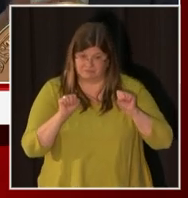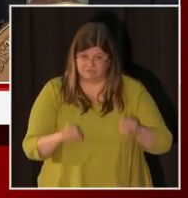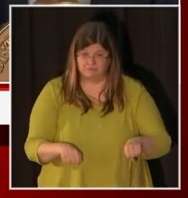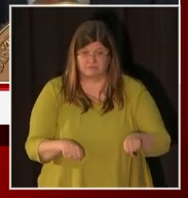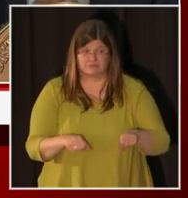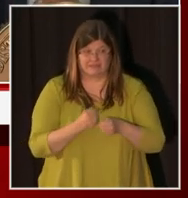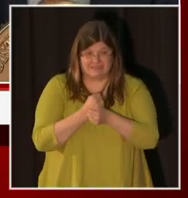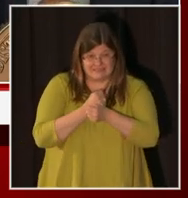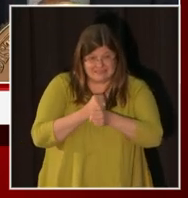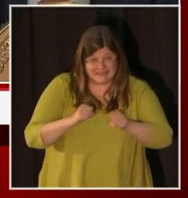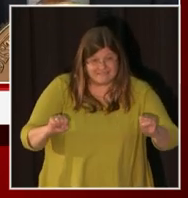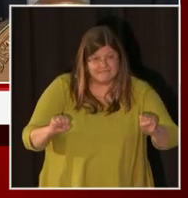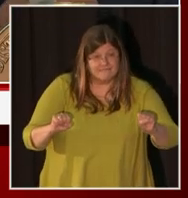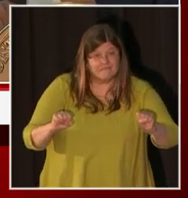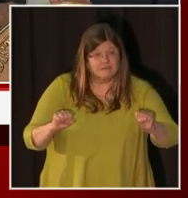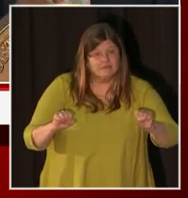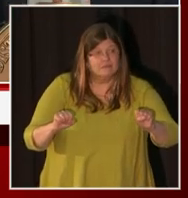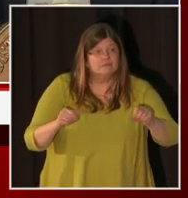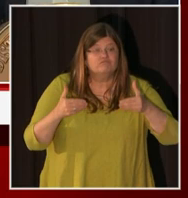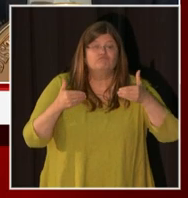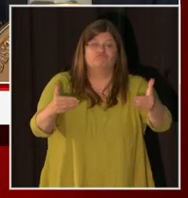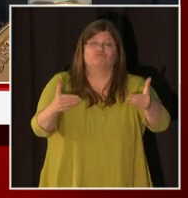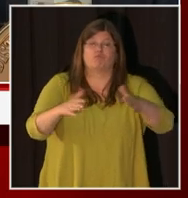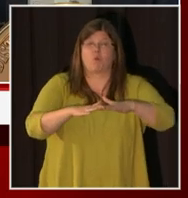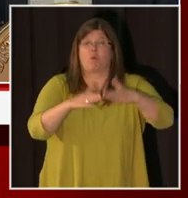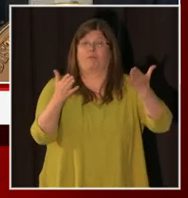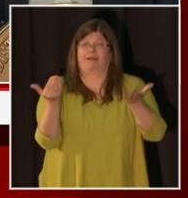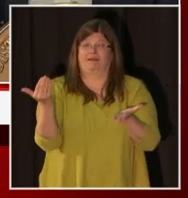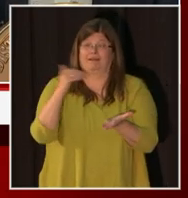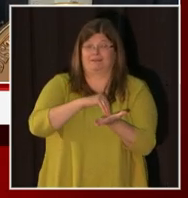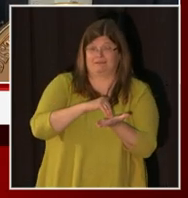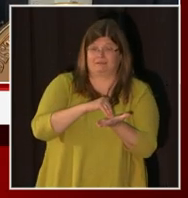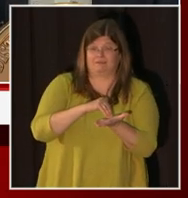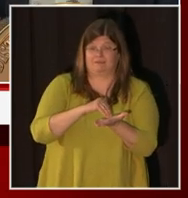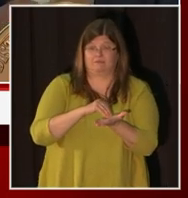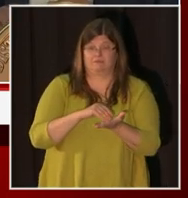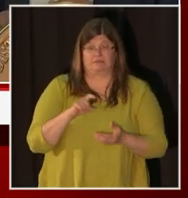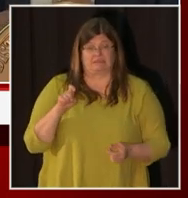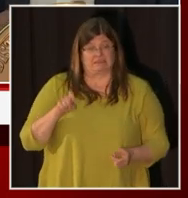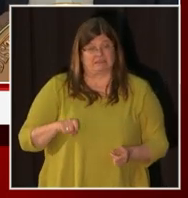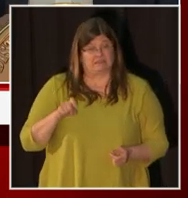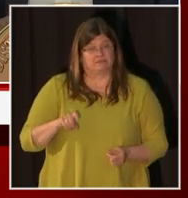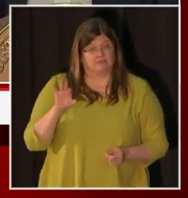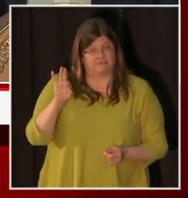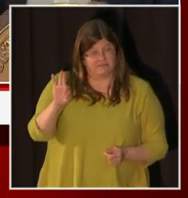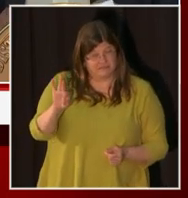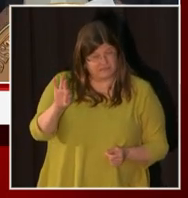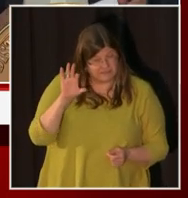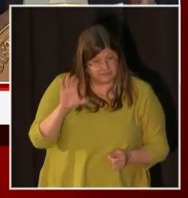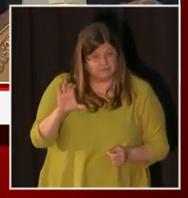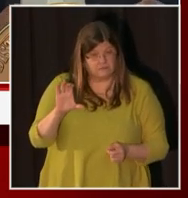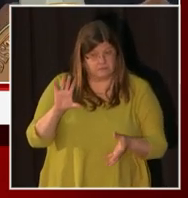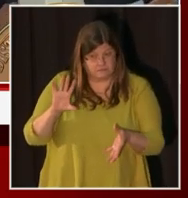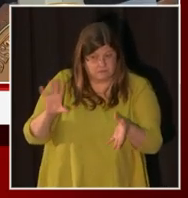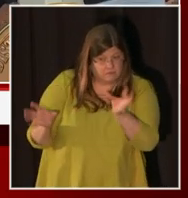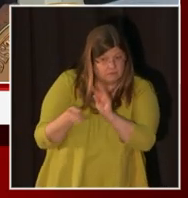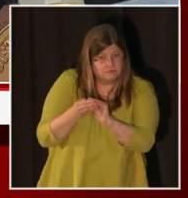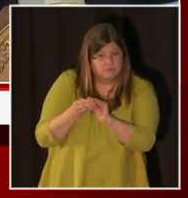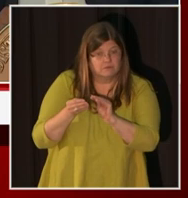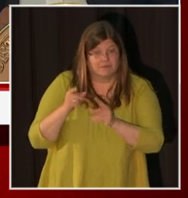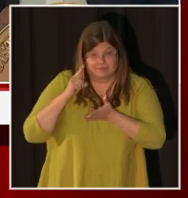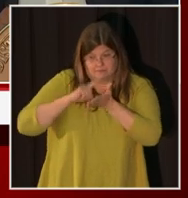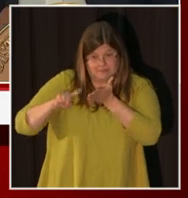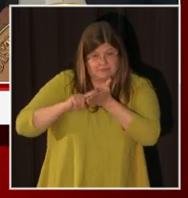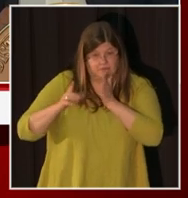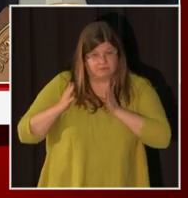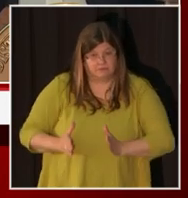of the reopening plans, we will need a team of about 900 contact tracers, and